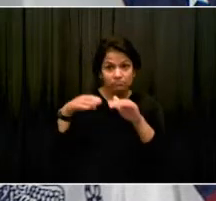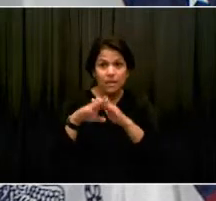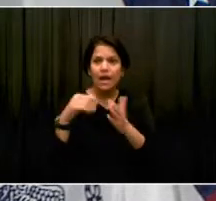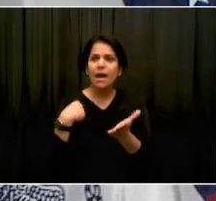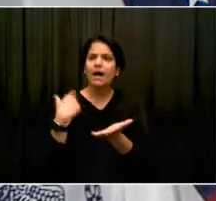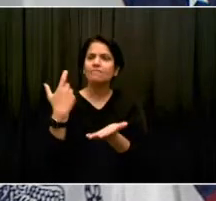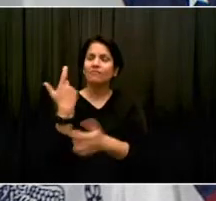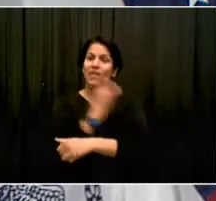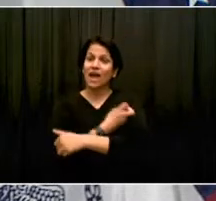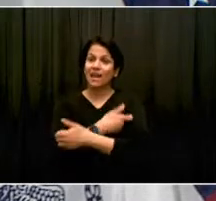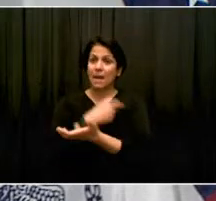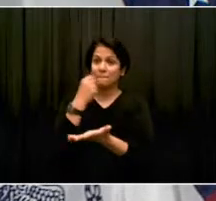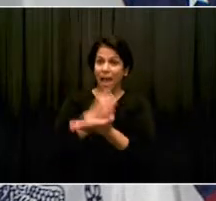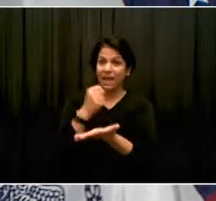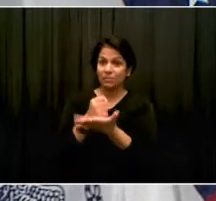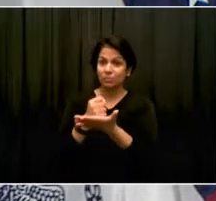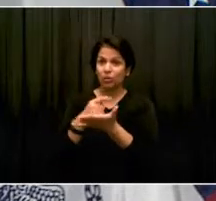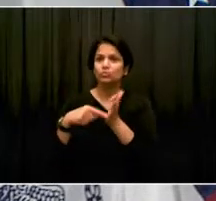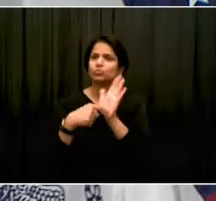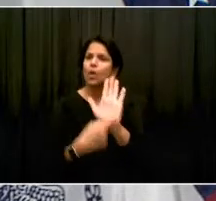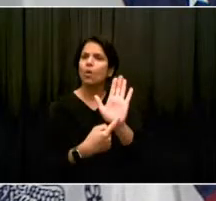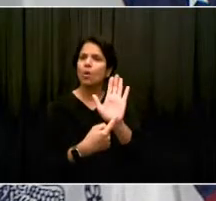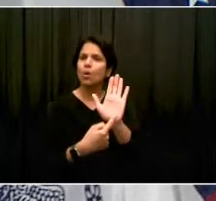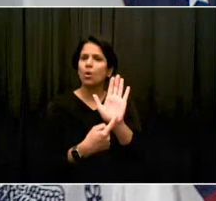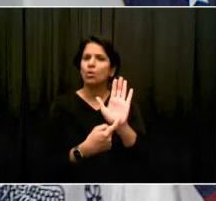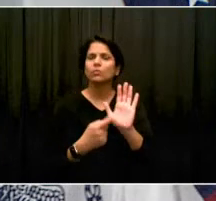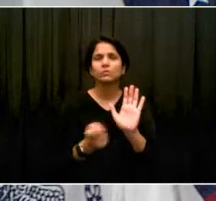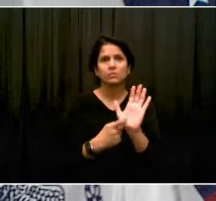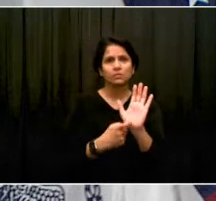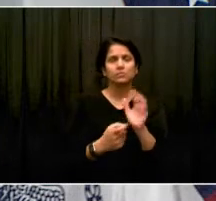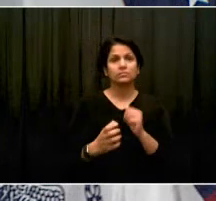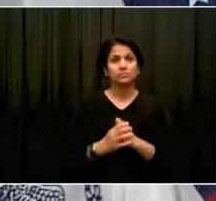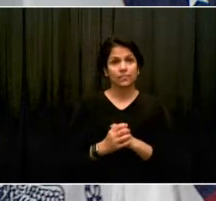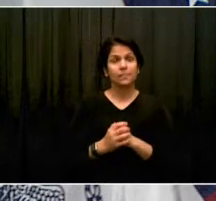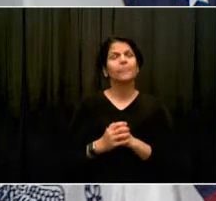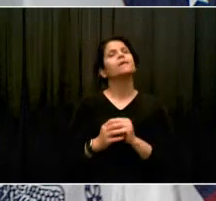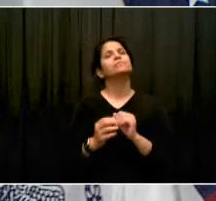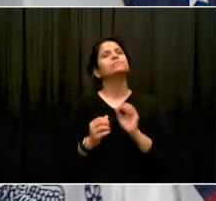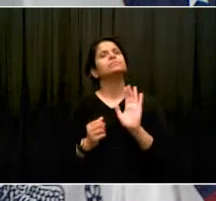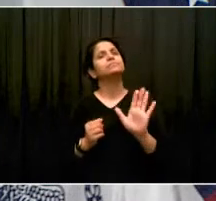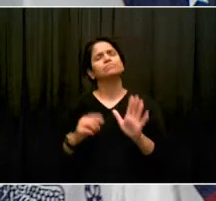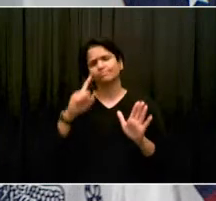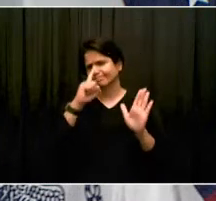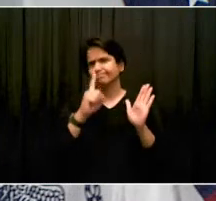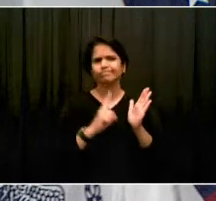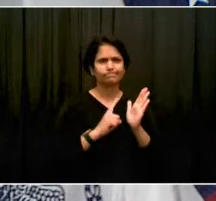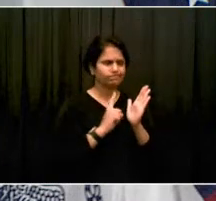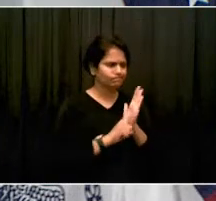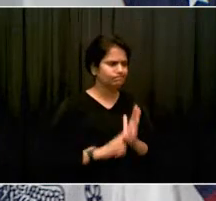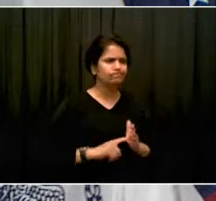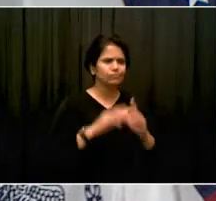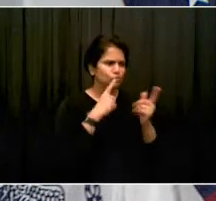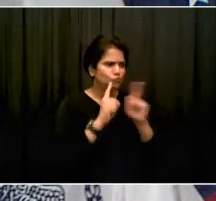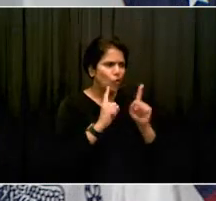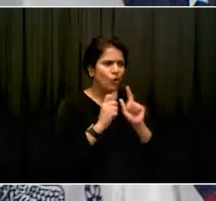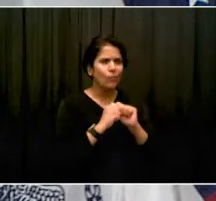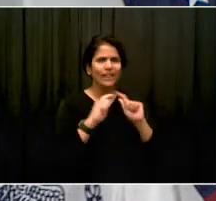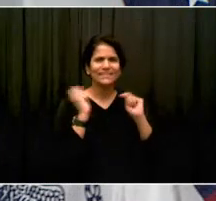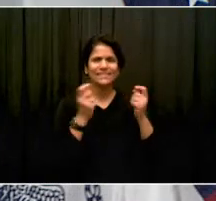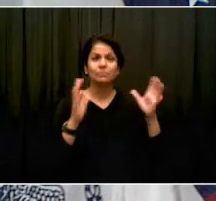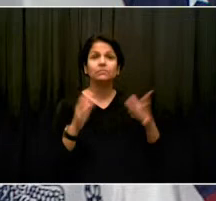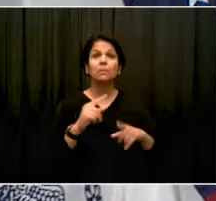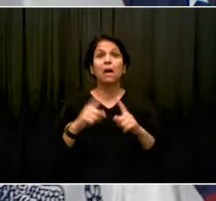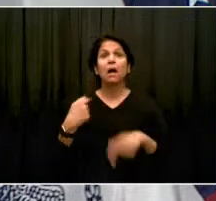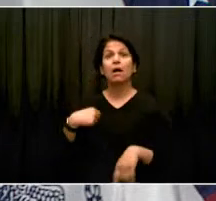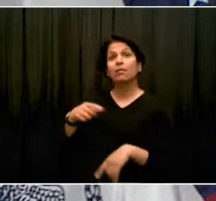again, I think some institutions are going to choose to do that. I think it'll make sense in some places. Certainly some private businesses may do that. Other places it may